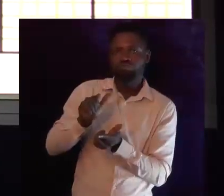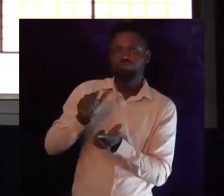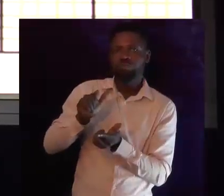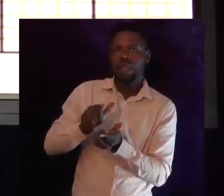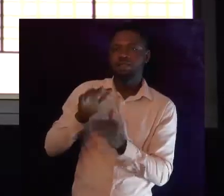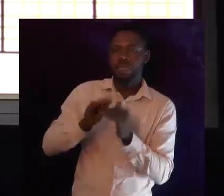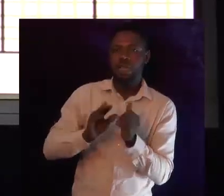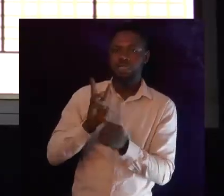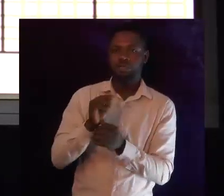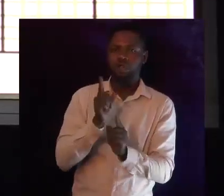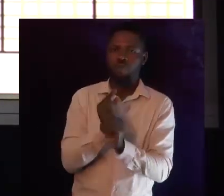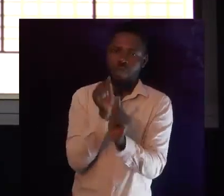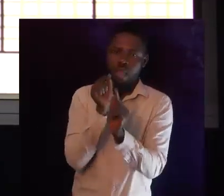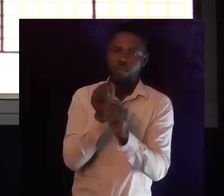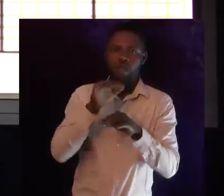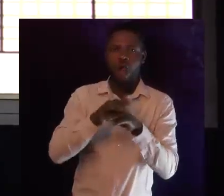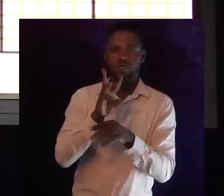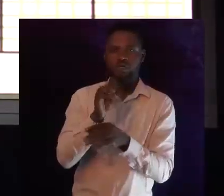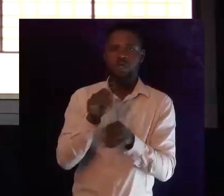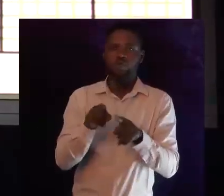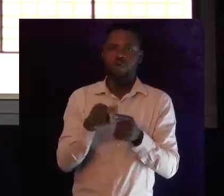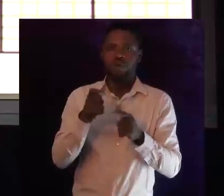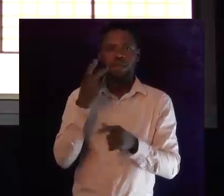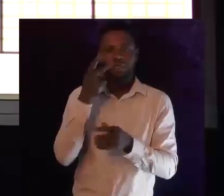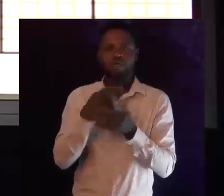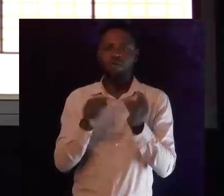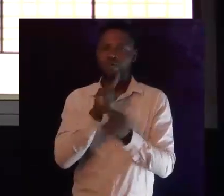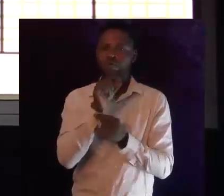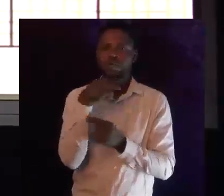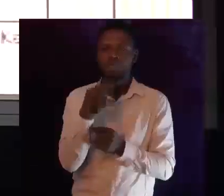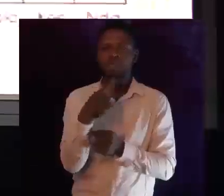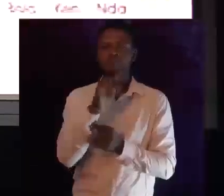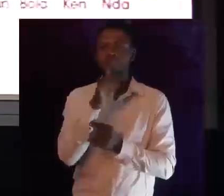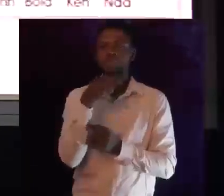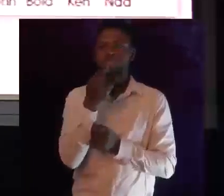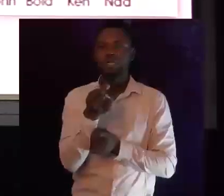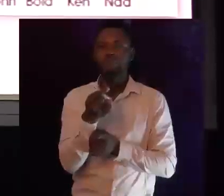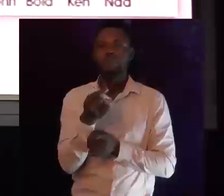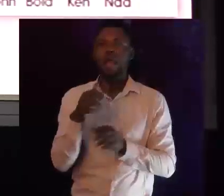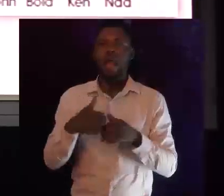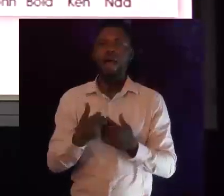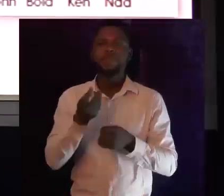not less than 60. It's just exactly on 60. So let's see what the question is saying. The question